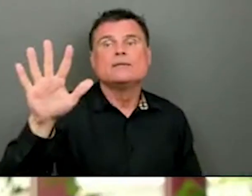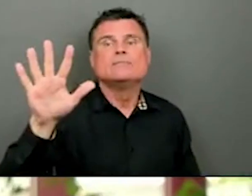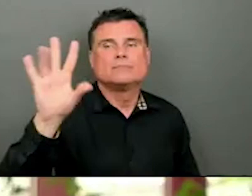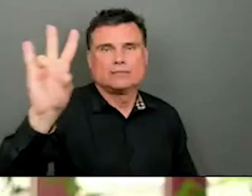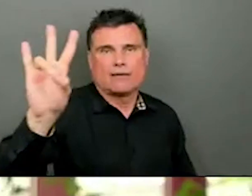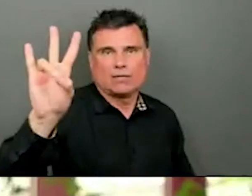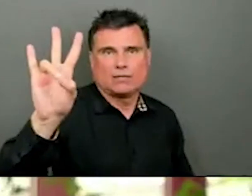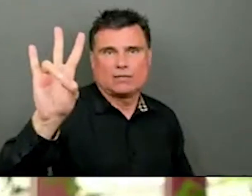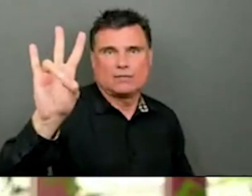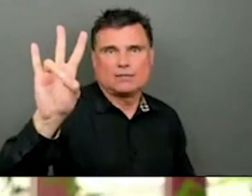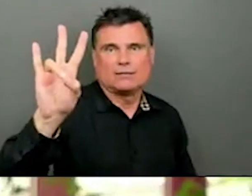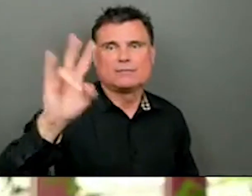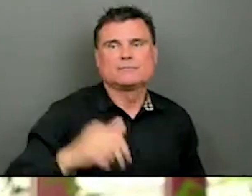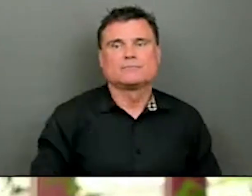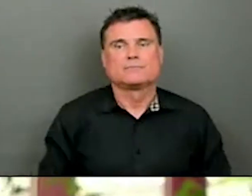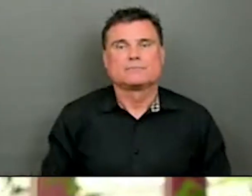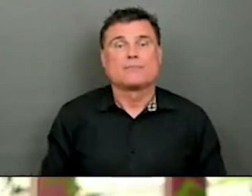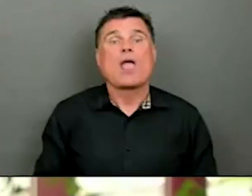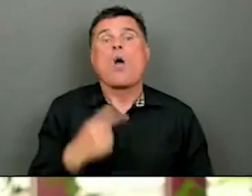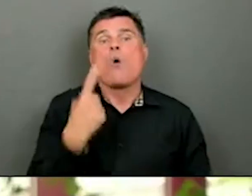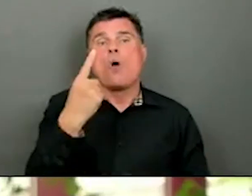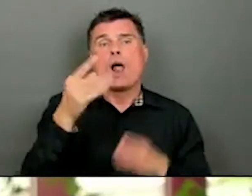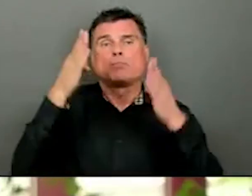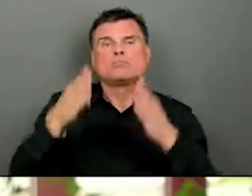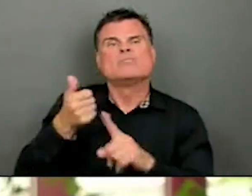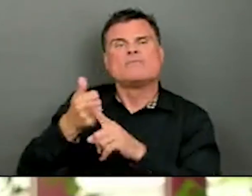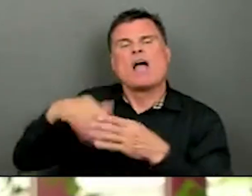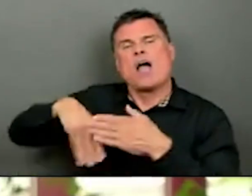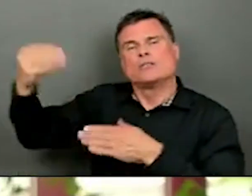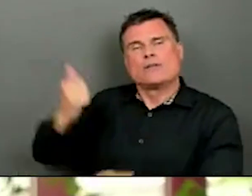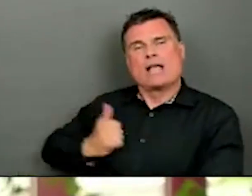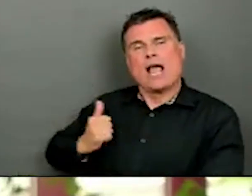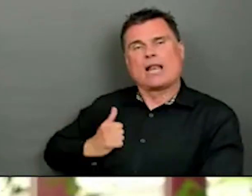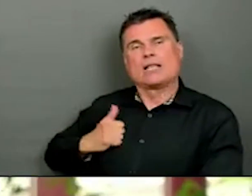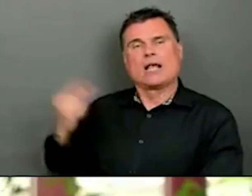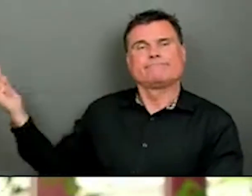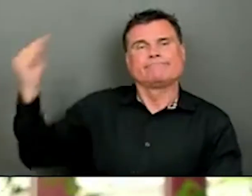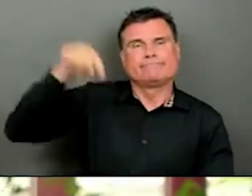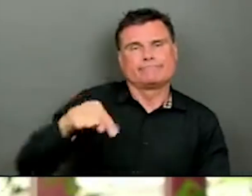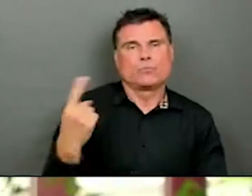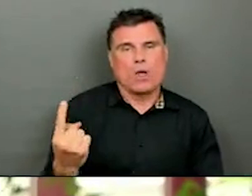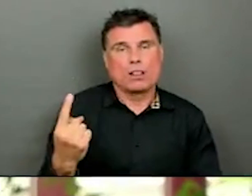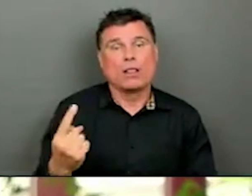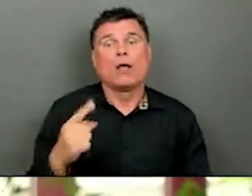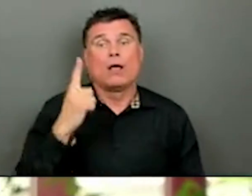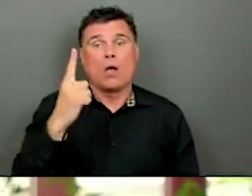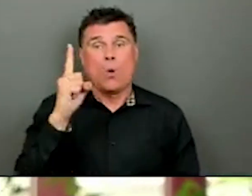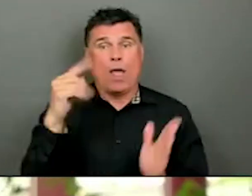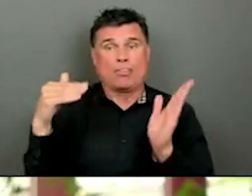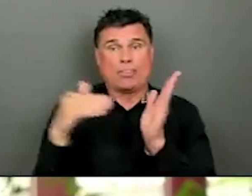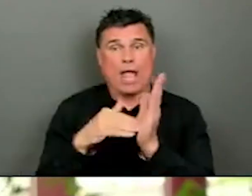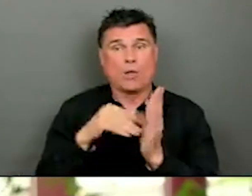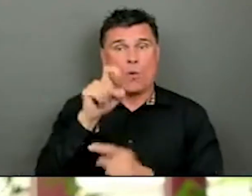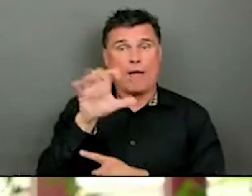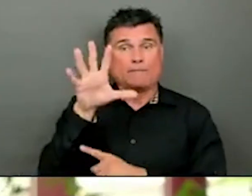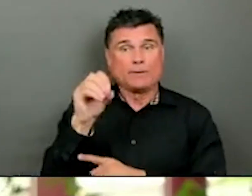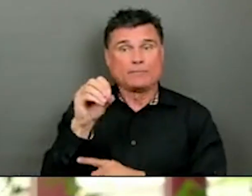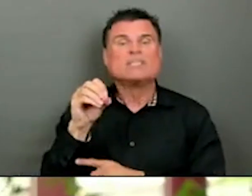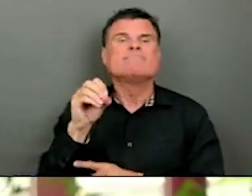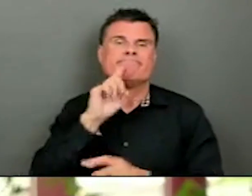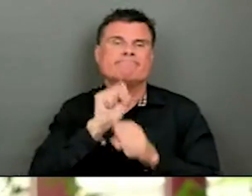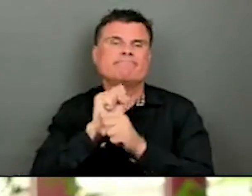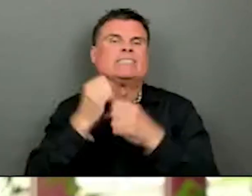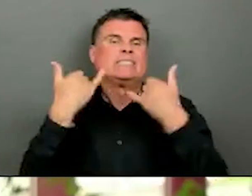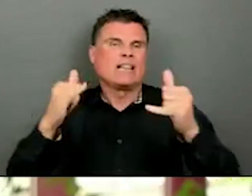is a person who generally resides outside of Canada. We currently have 1,150 active cases,